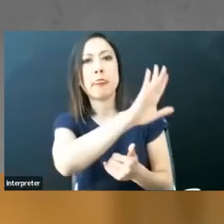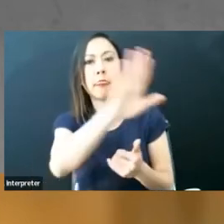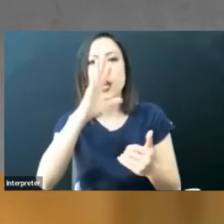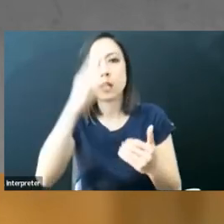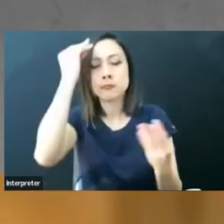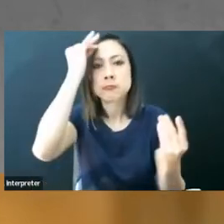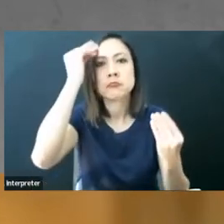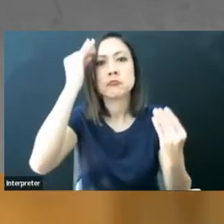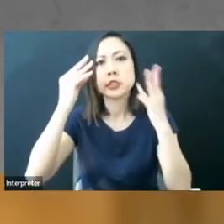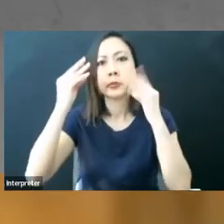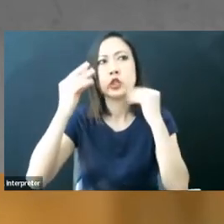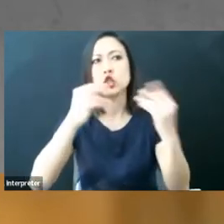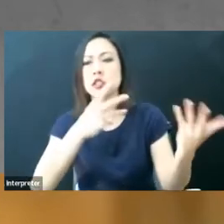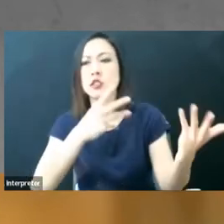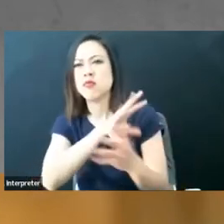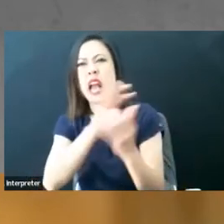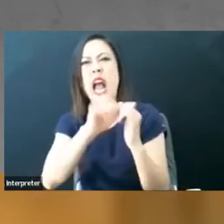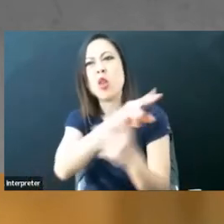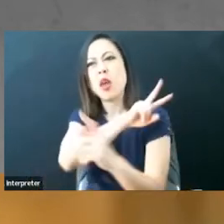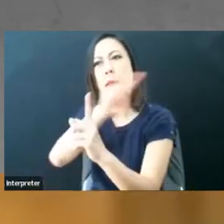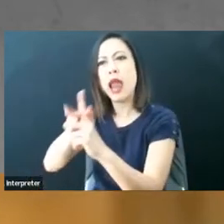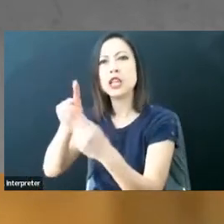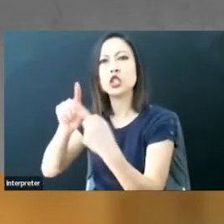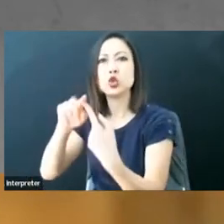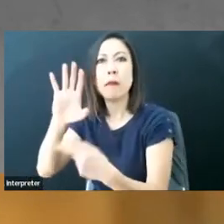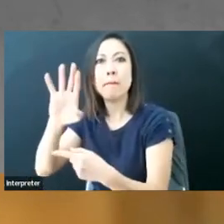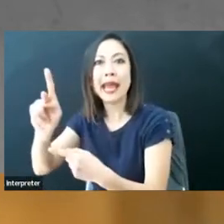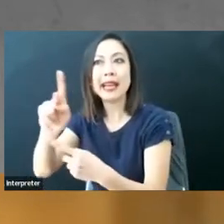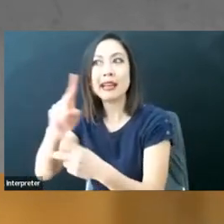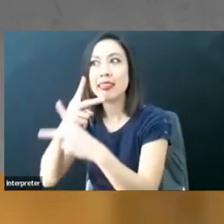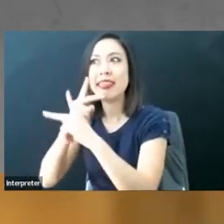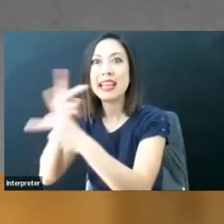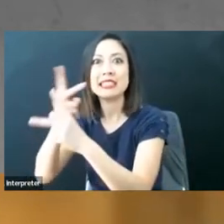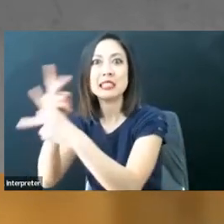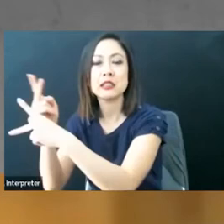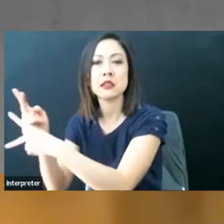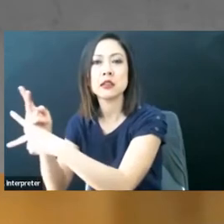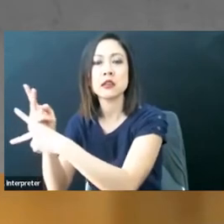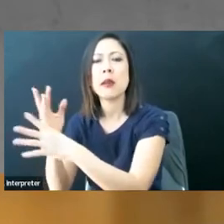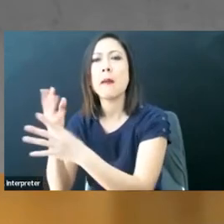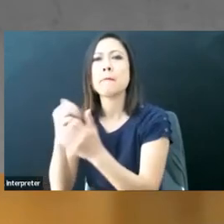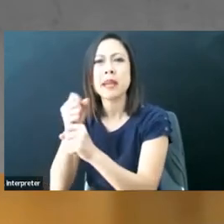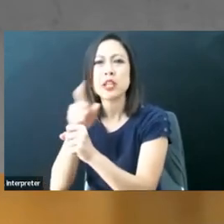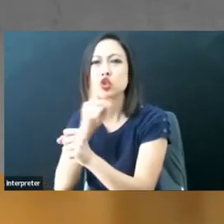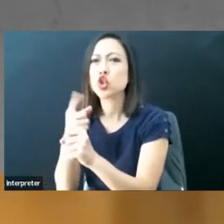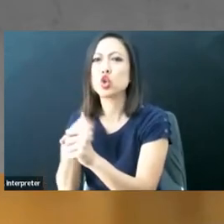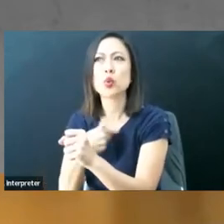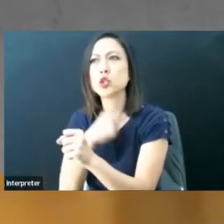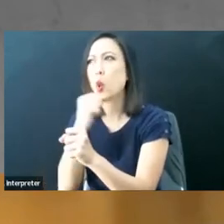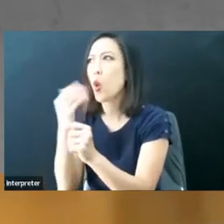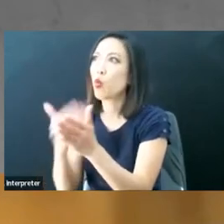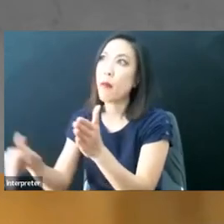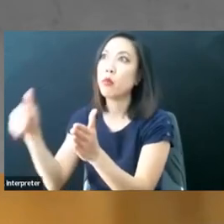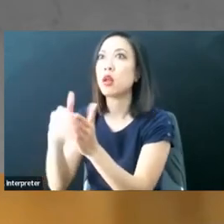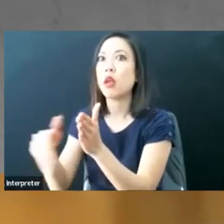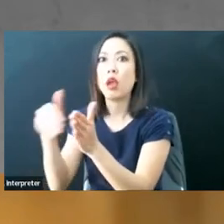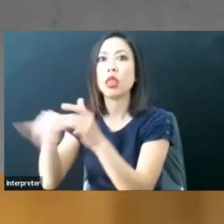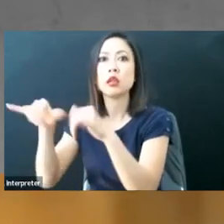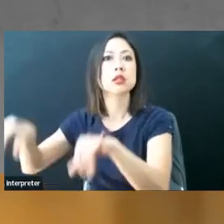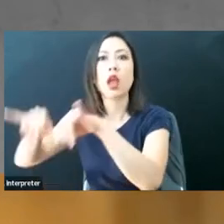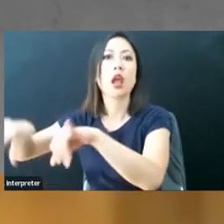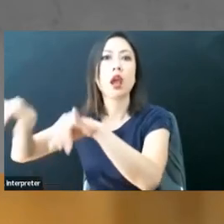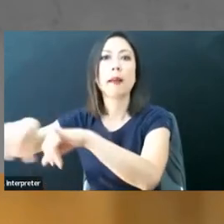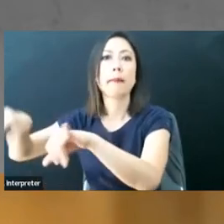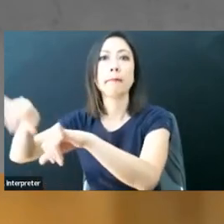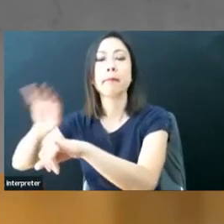can be applied to bank lending, let's make sure we don't replicate the biases of bank lending that have plagued society